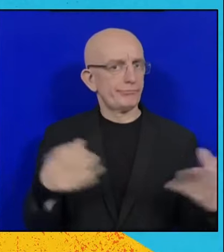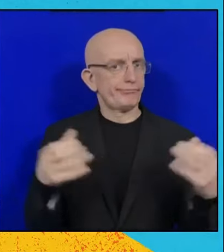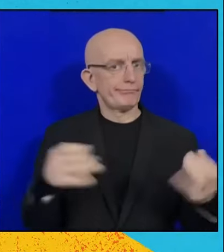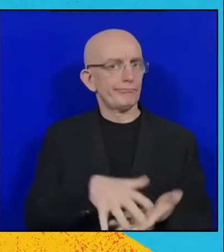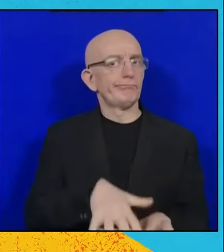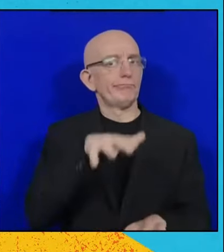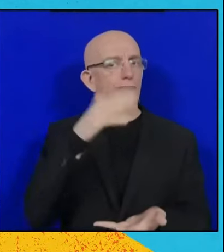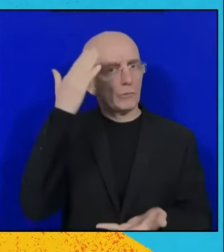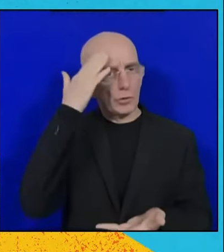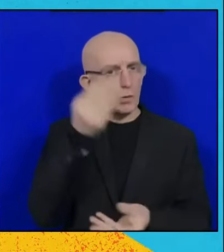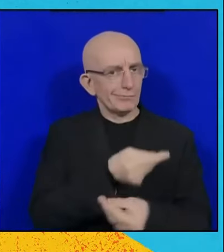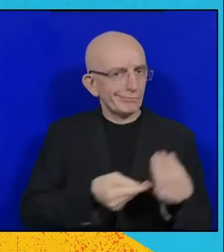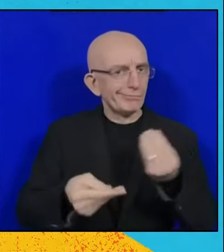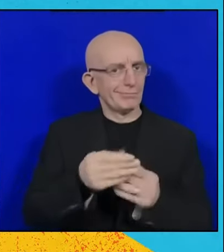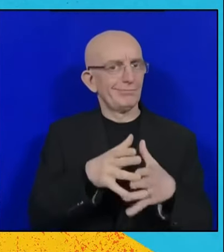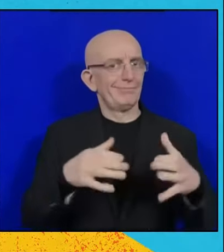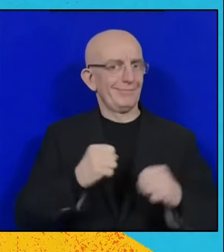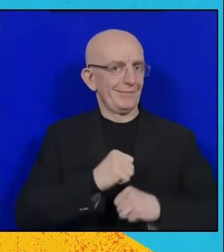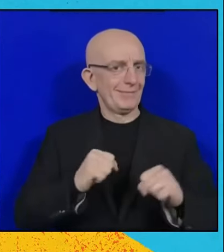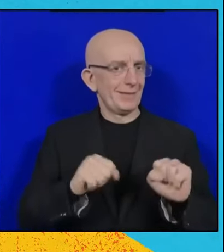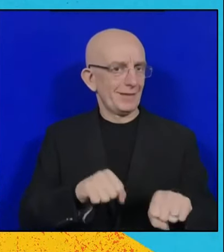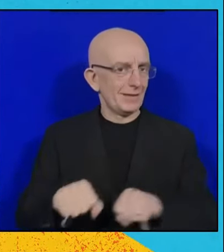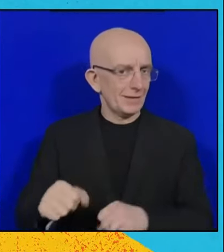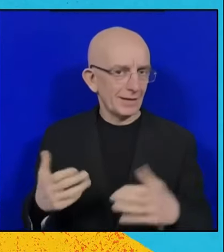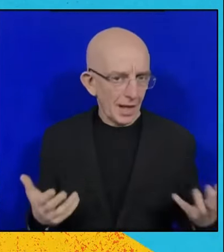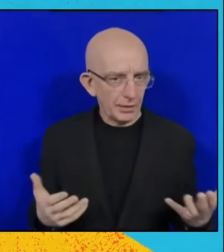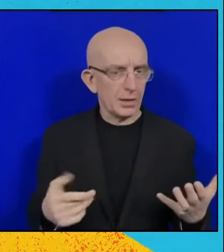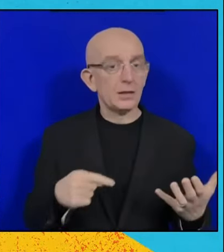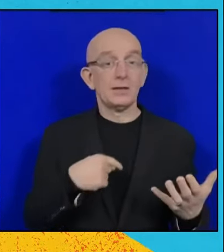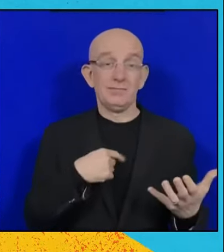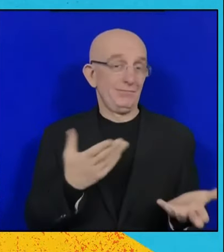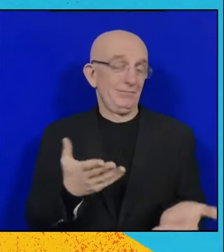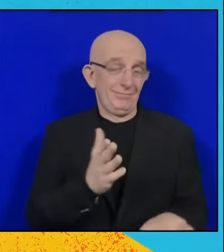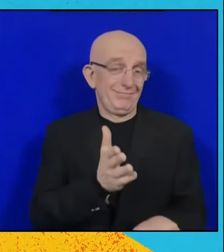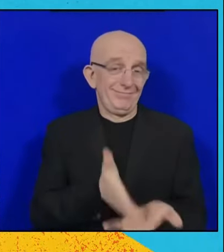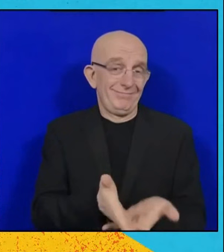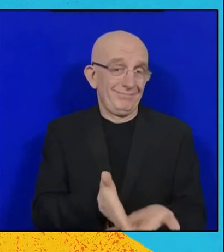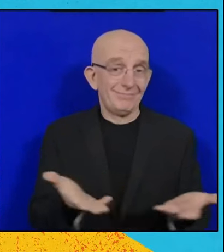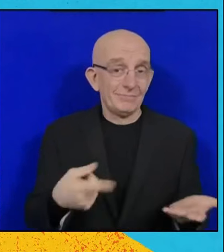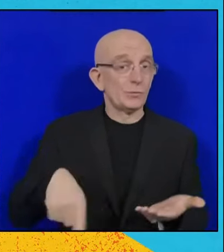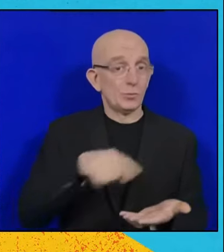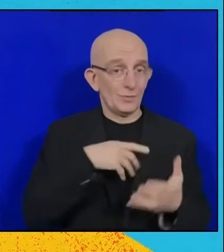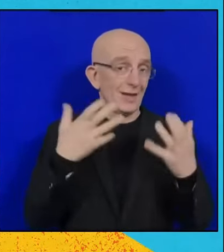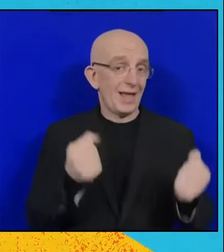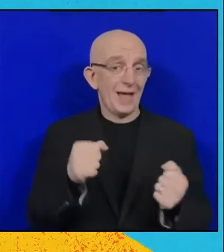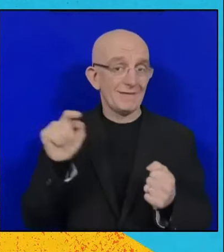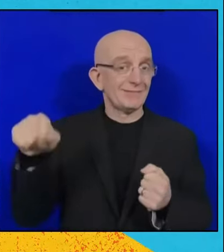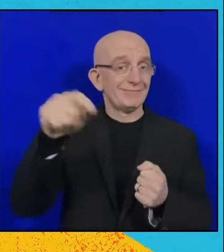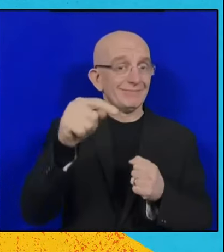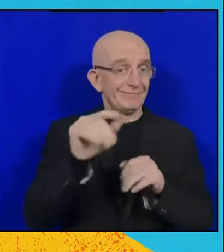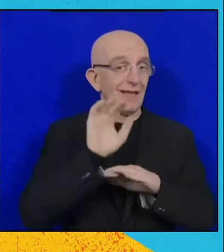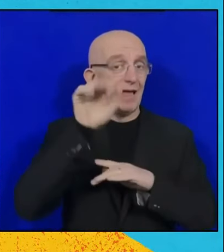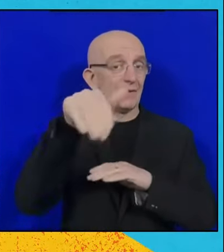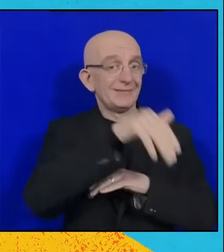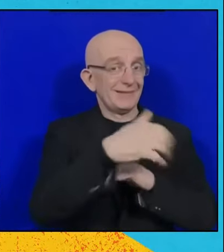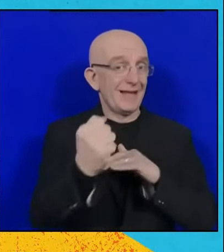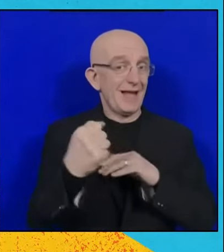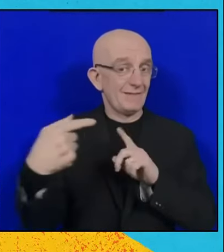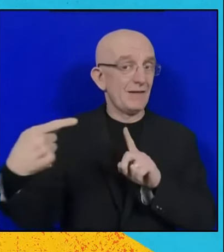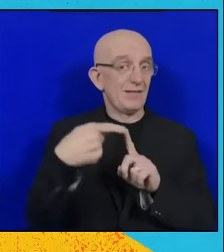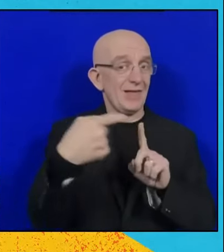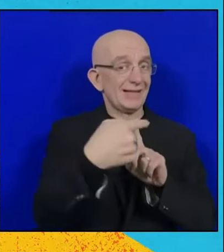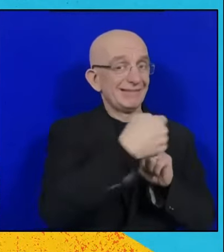have to be structurally and systemically integrated into the achievement of SDGs. not just on that agenda, but beyond it,